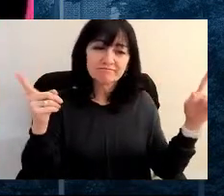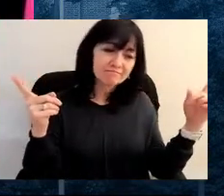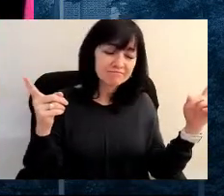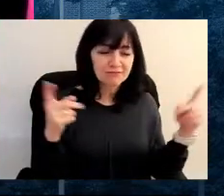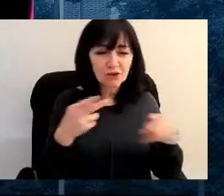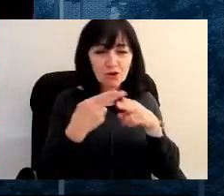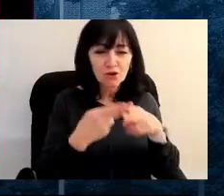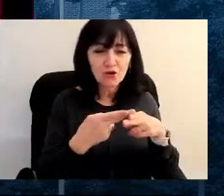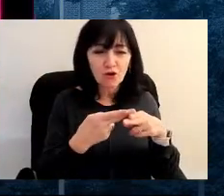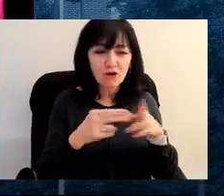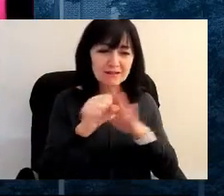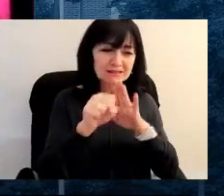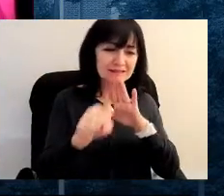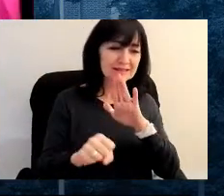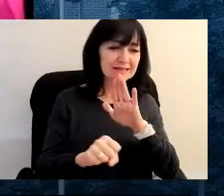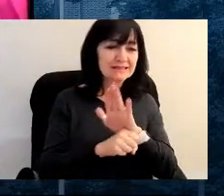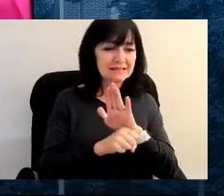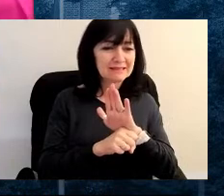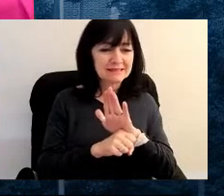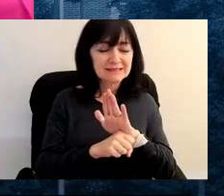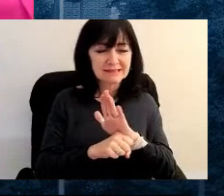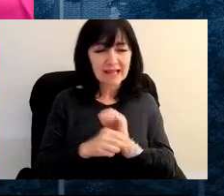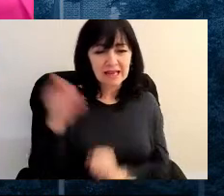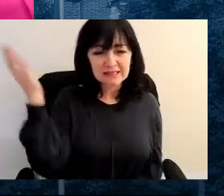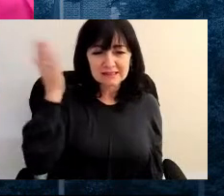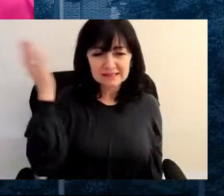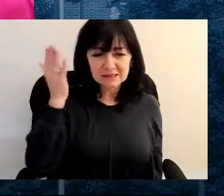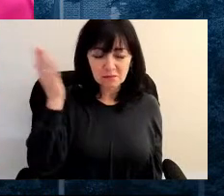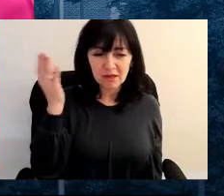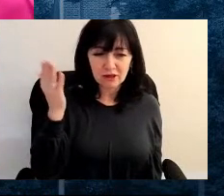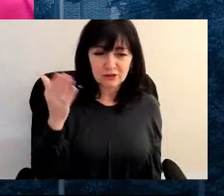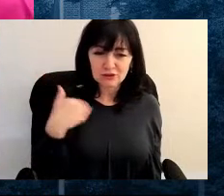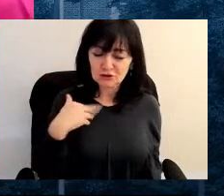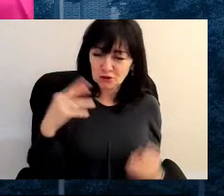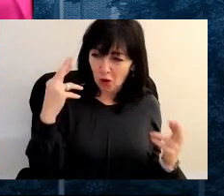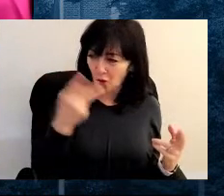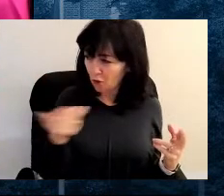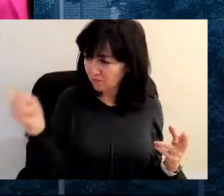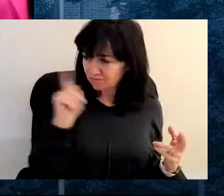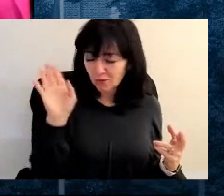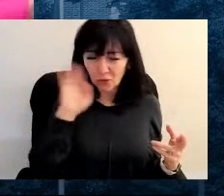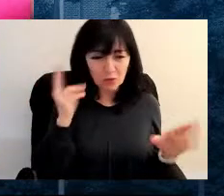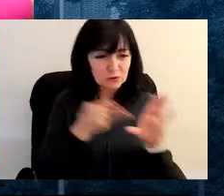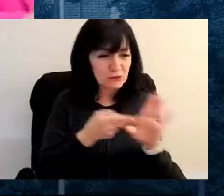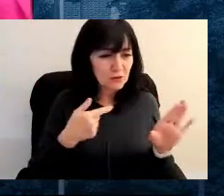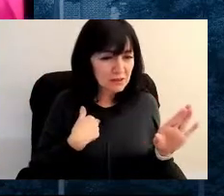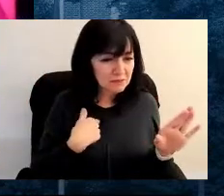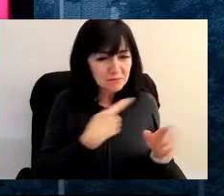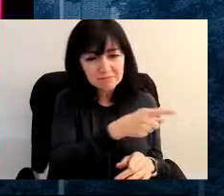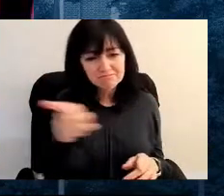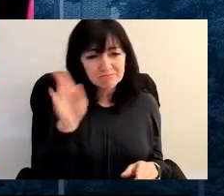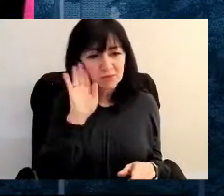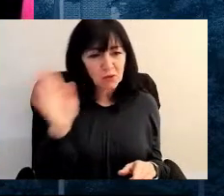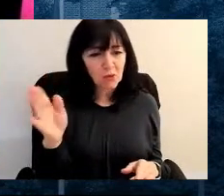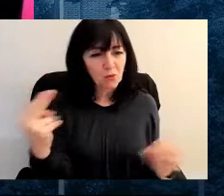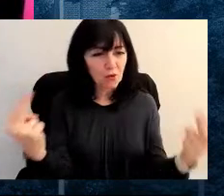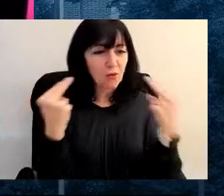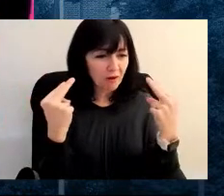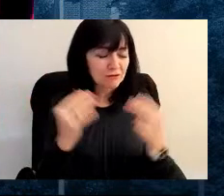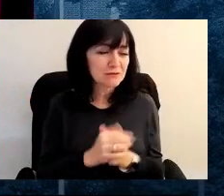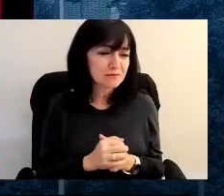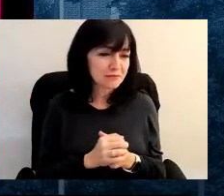obviously the legislators will be there and the rest of you will tune in as well. The announcement today, though, we